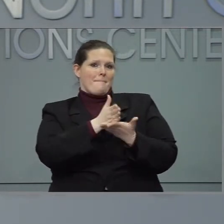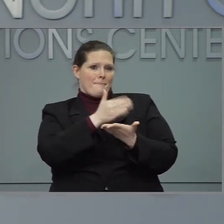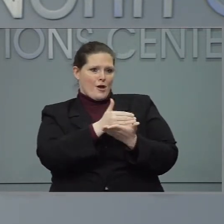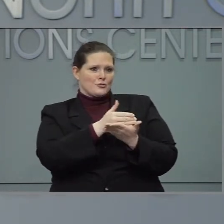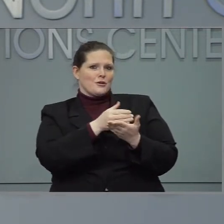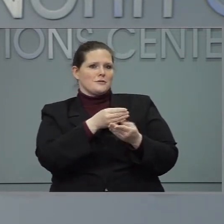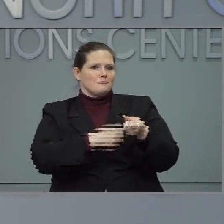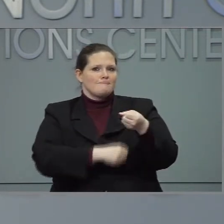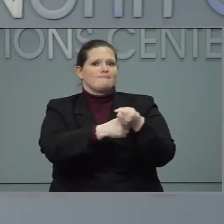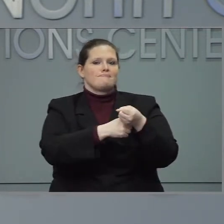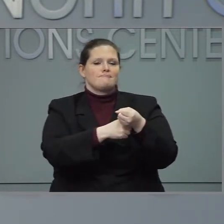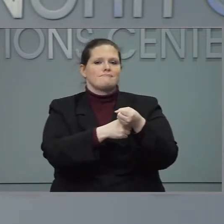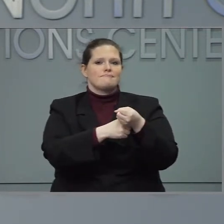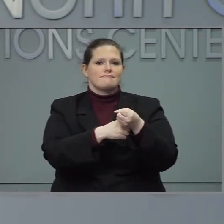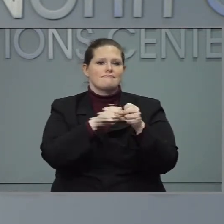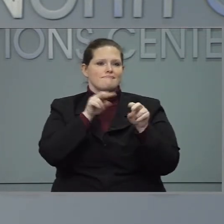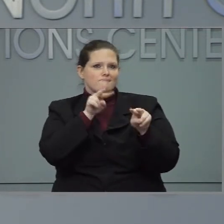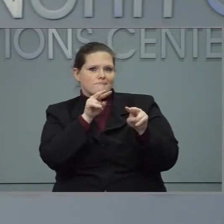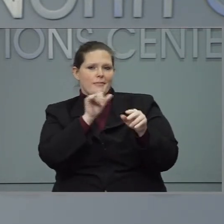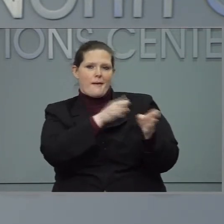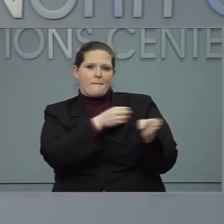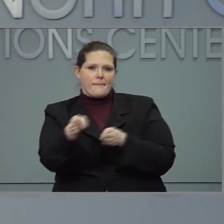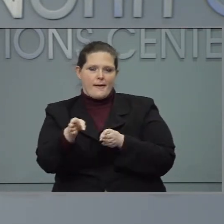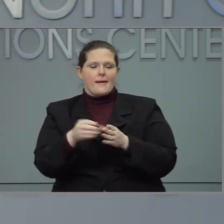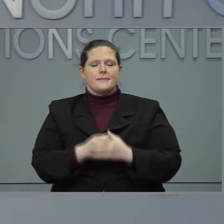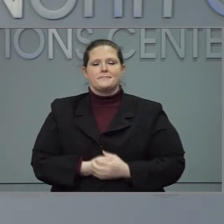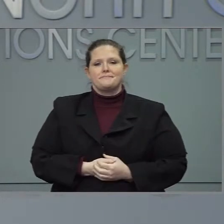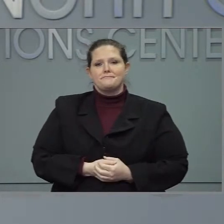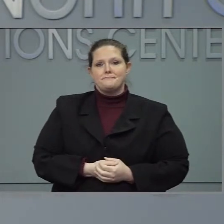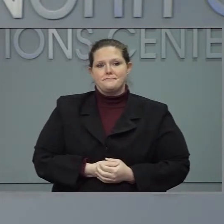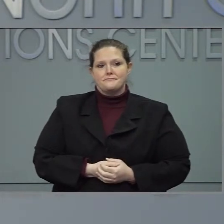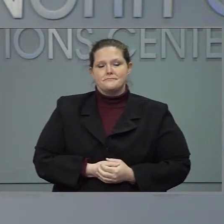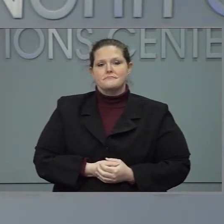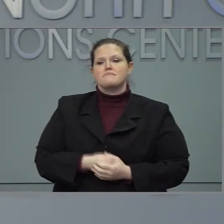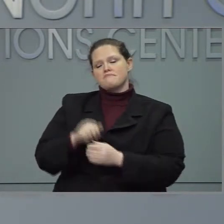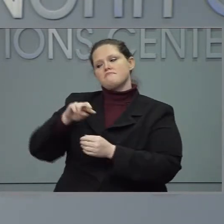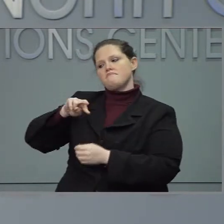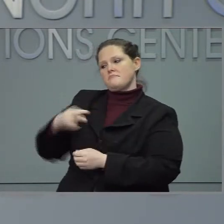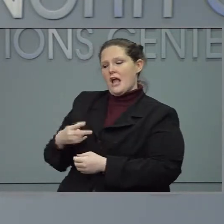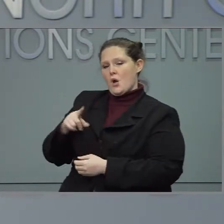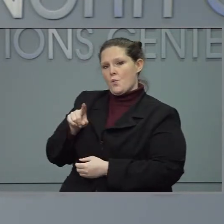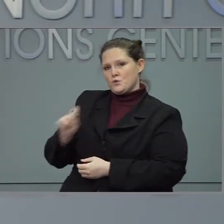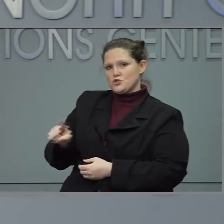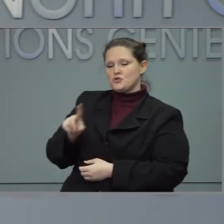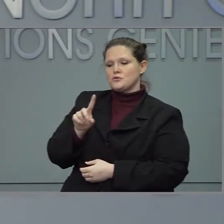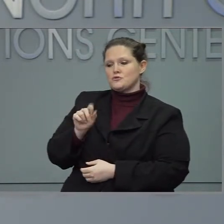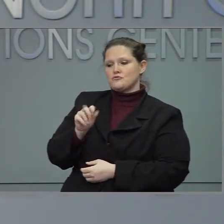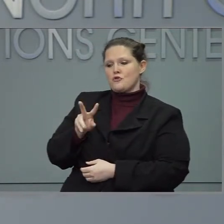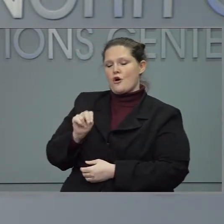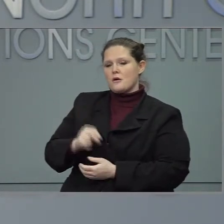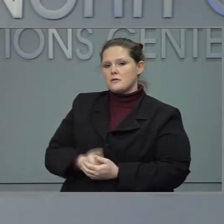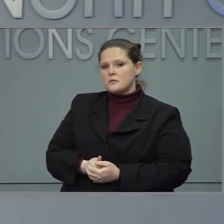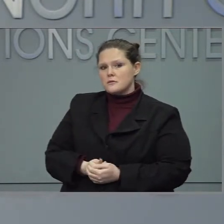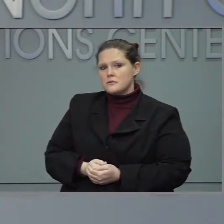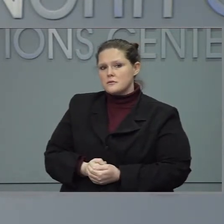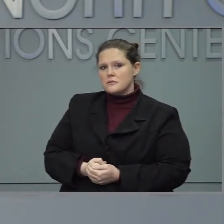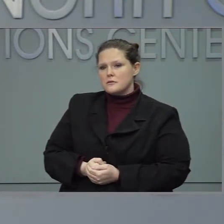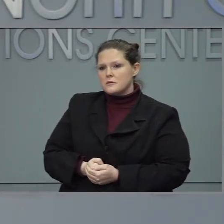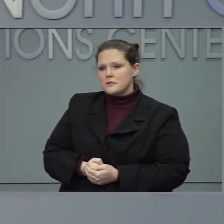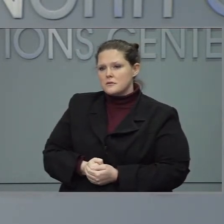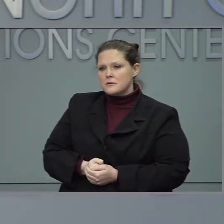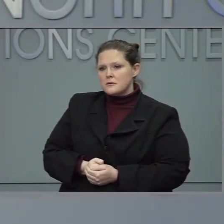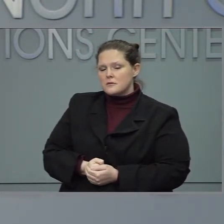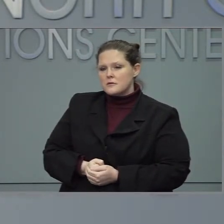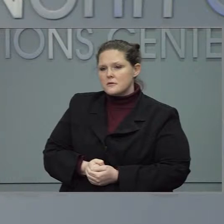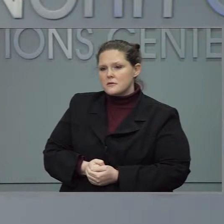We have a follow-up. Dawn Vaughn, News and Observer. Hi, thanks for the follow-up. With Medicare expansion then, do you see that as